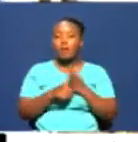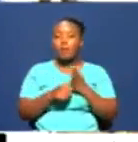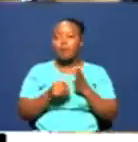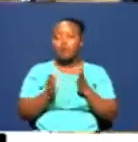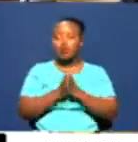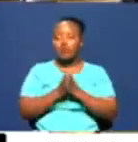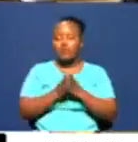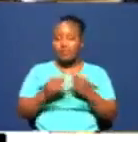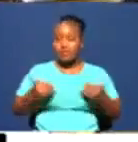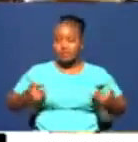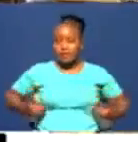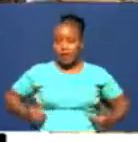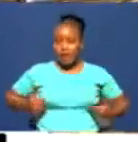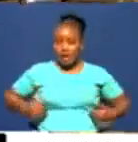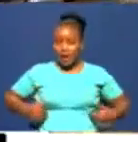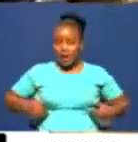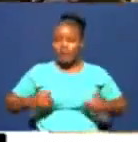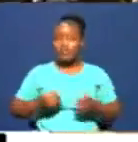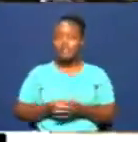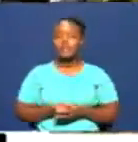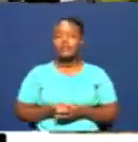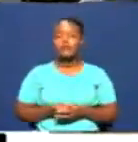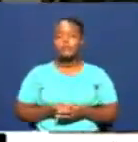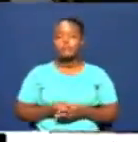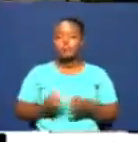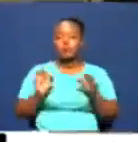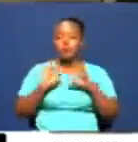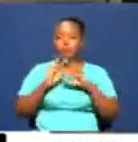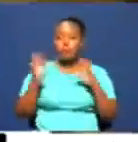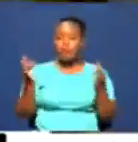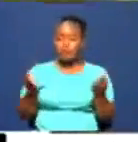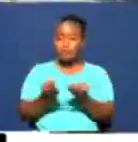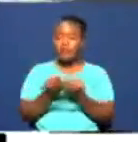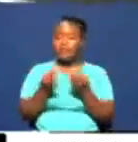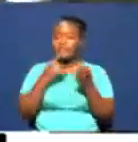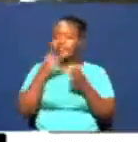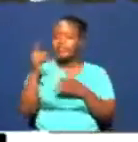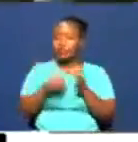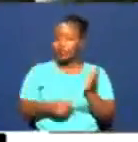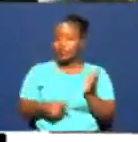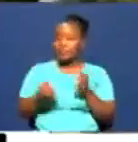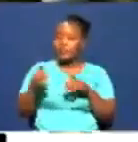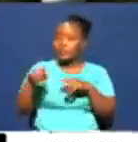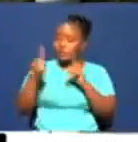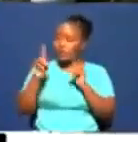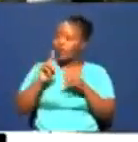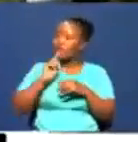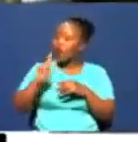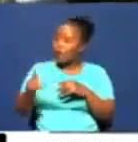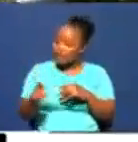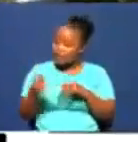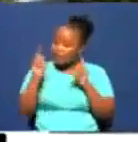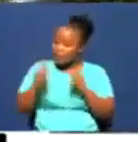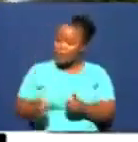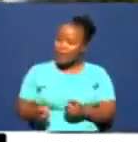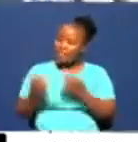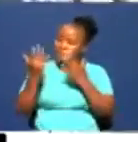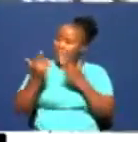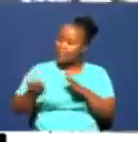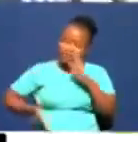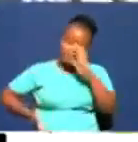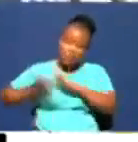had compromised his lungs. According to his family, his wish was that he be cremated almost immediately after his